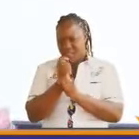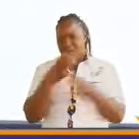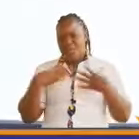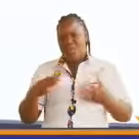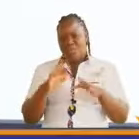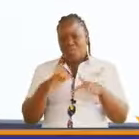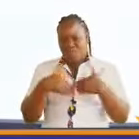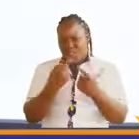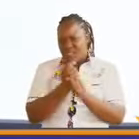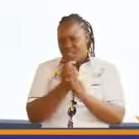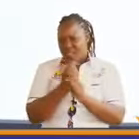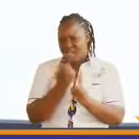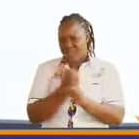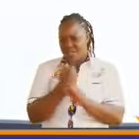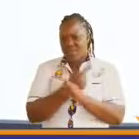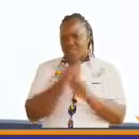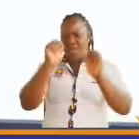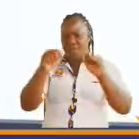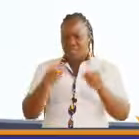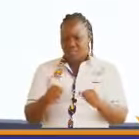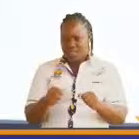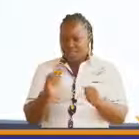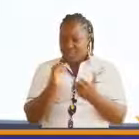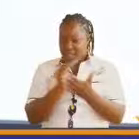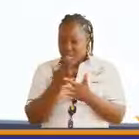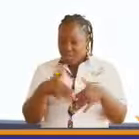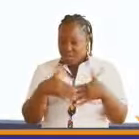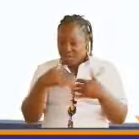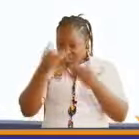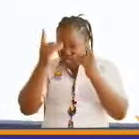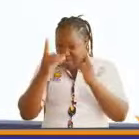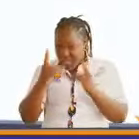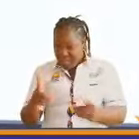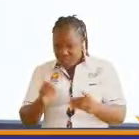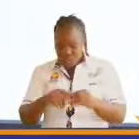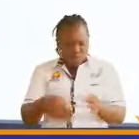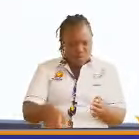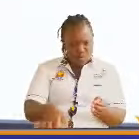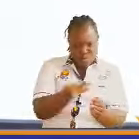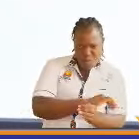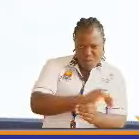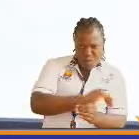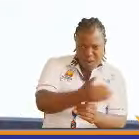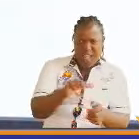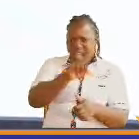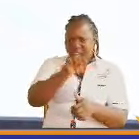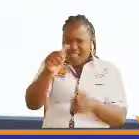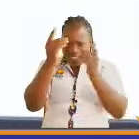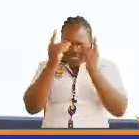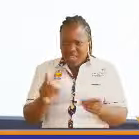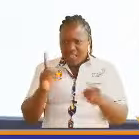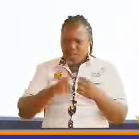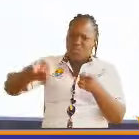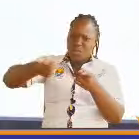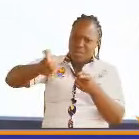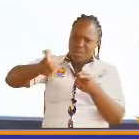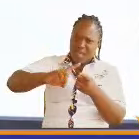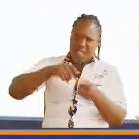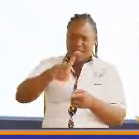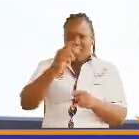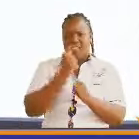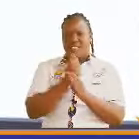talents according to their ability. There are some who decided to bury their talents, and there are those who decided to multiply their